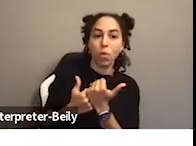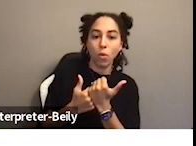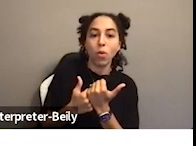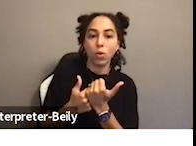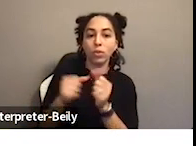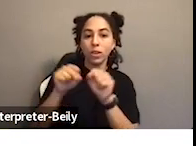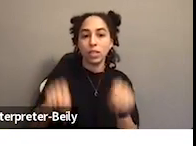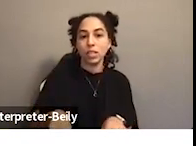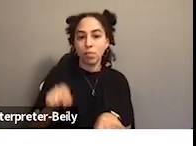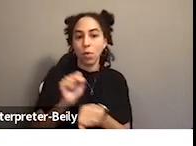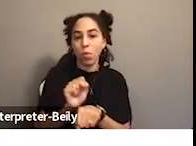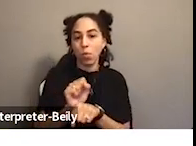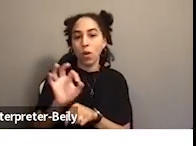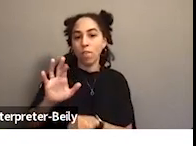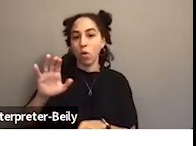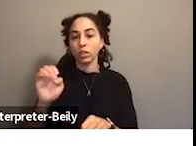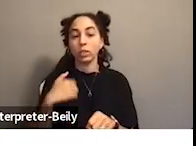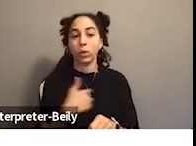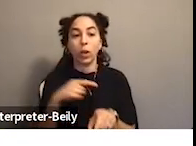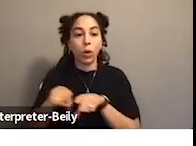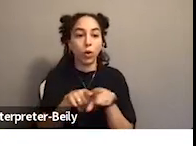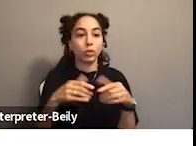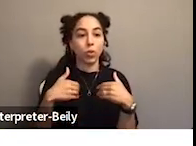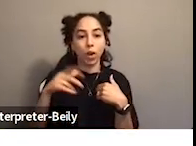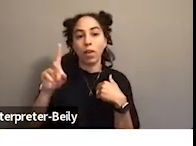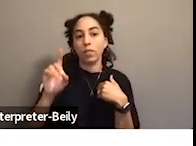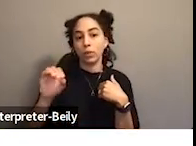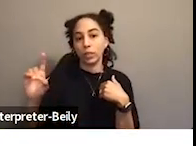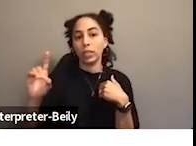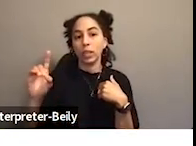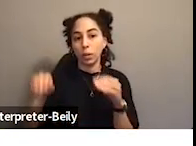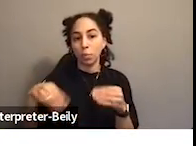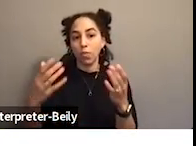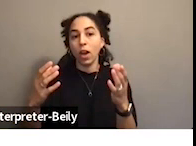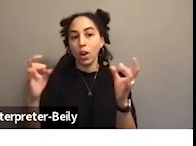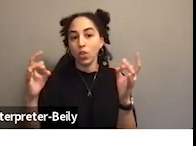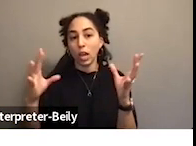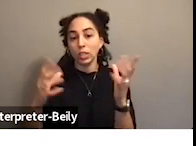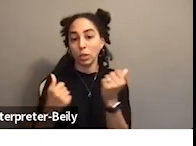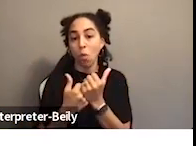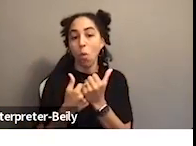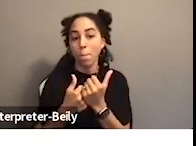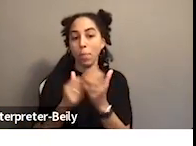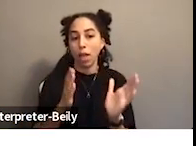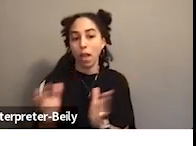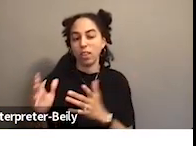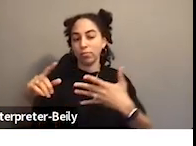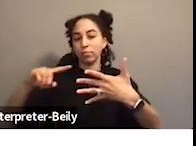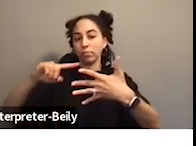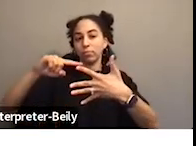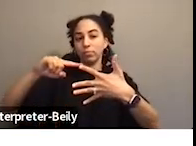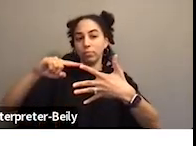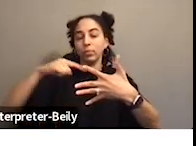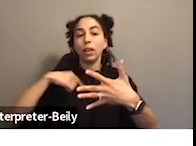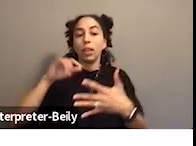workforce. We also have the DODD Provider Crisis Support Plan. This is a support plan. It's a